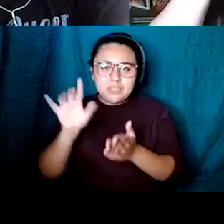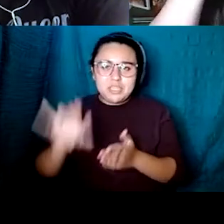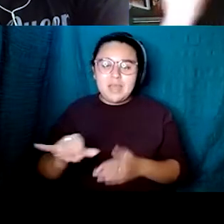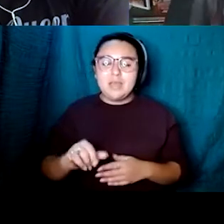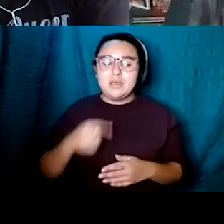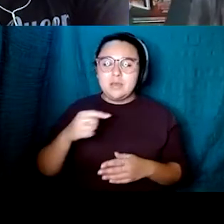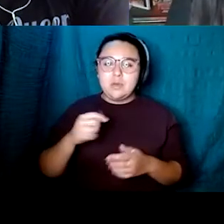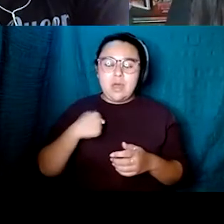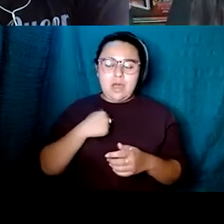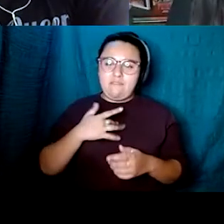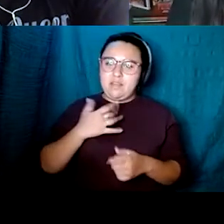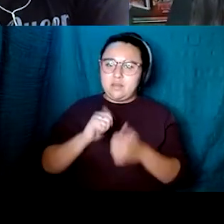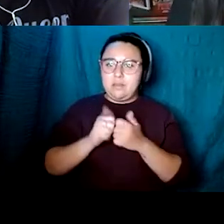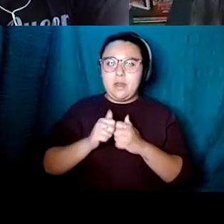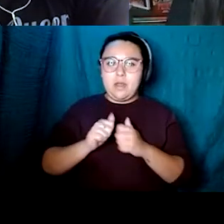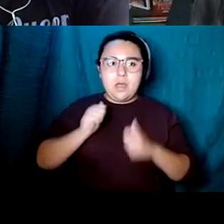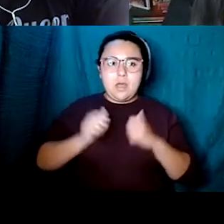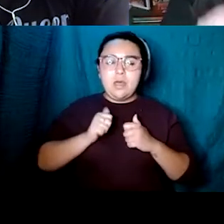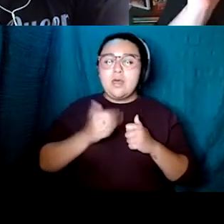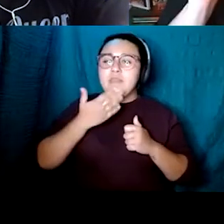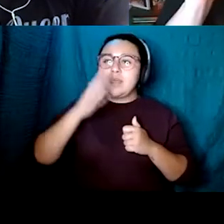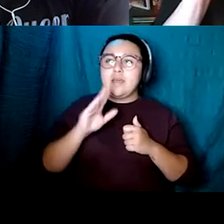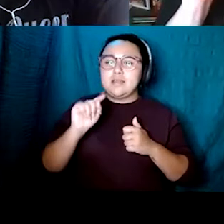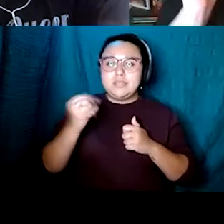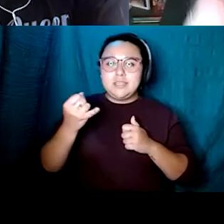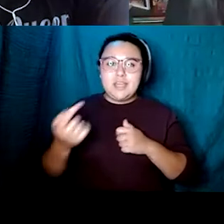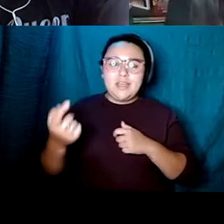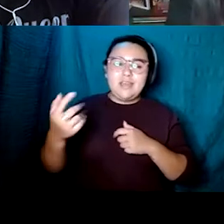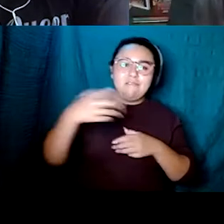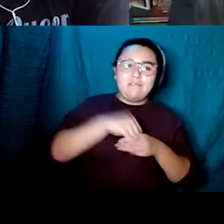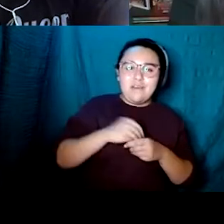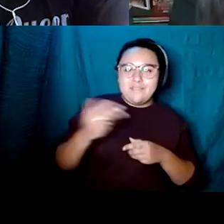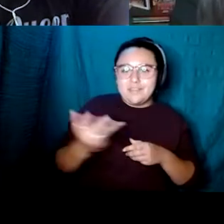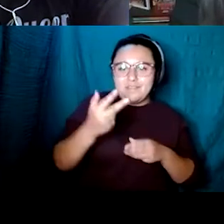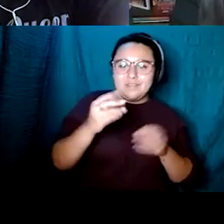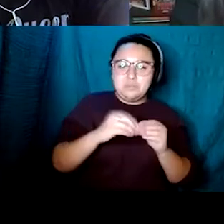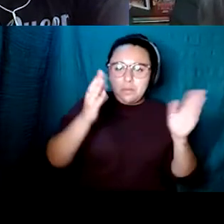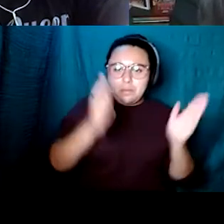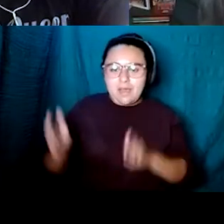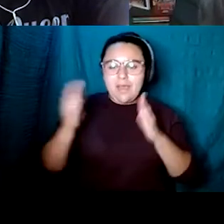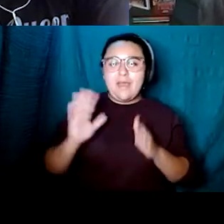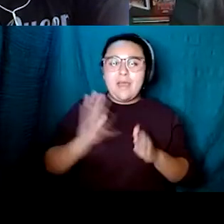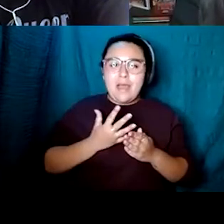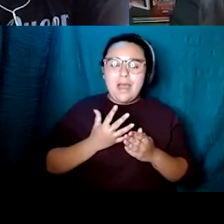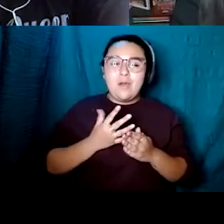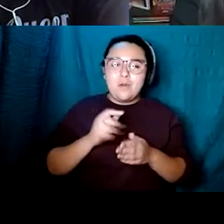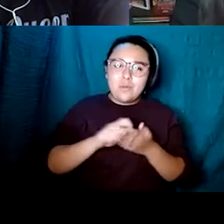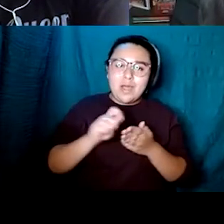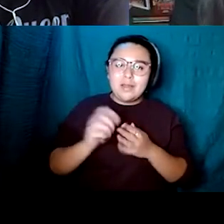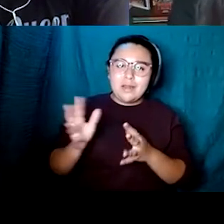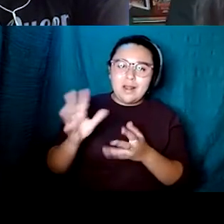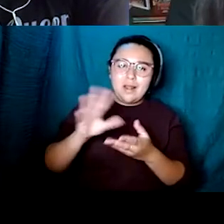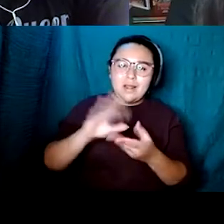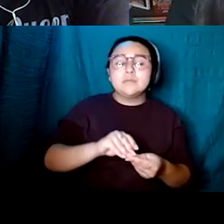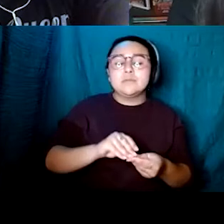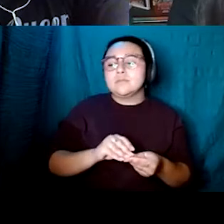thank goodness, you know, TJ came in and got us all together, and we, you know, got our wagons in a row, and we put it out there. But there are a lot